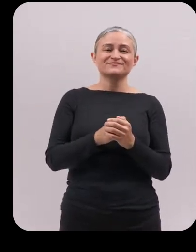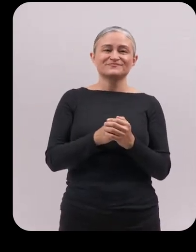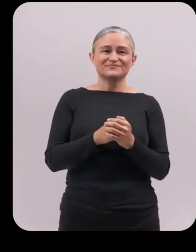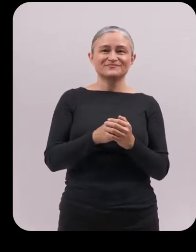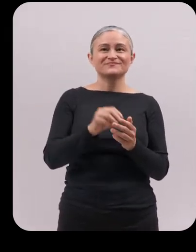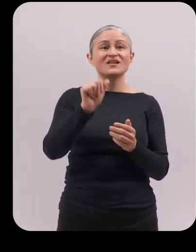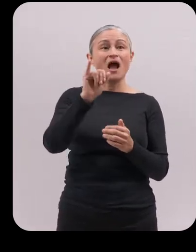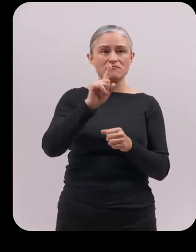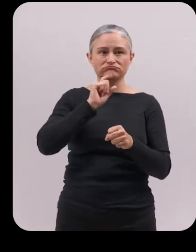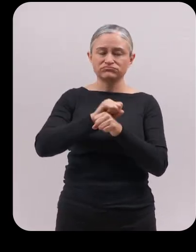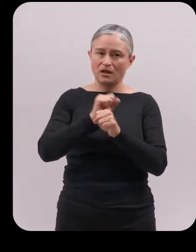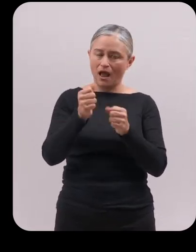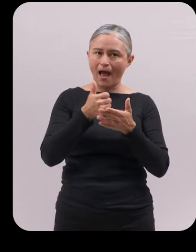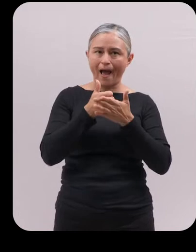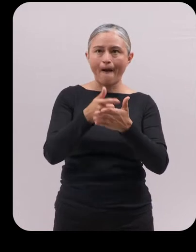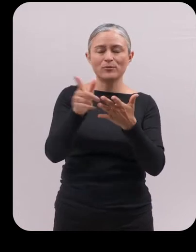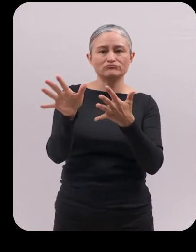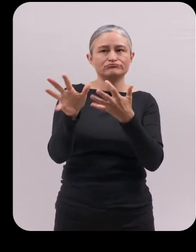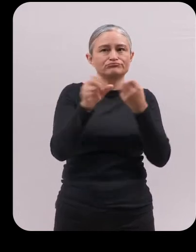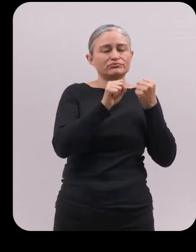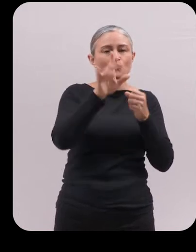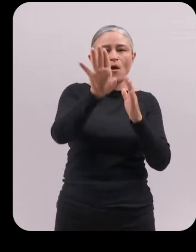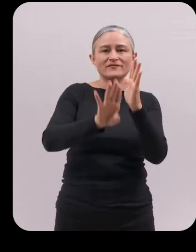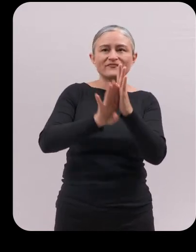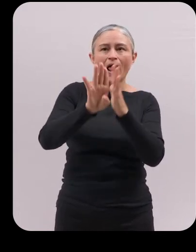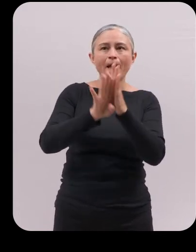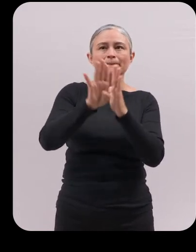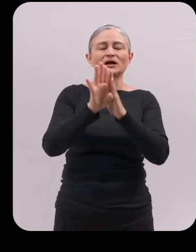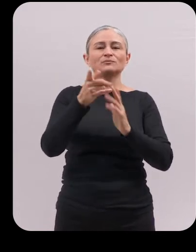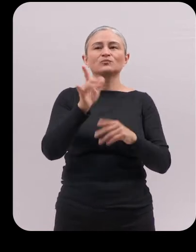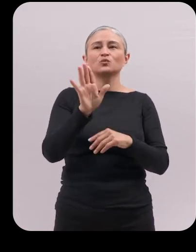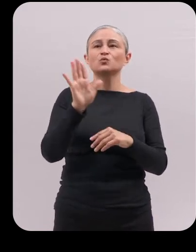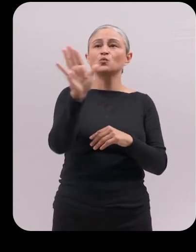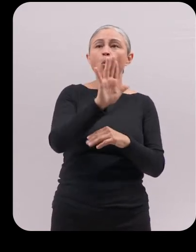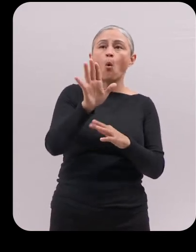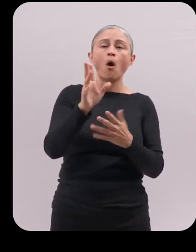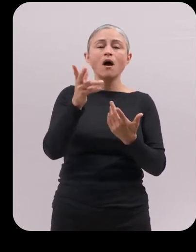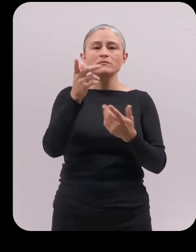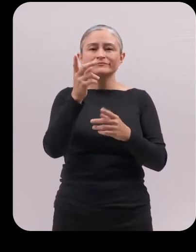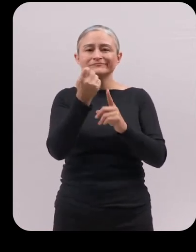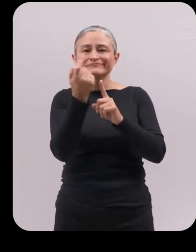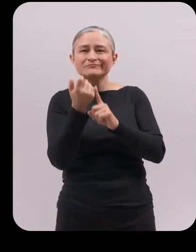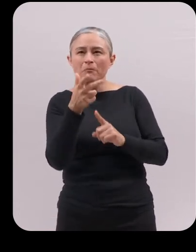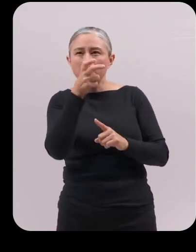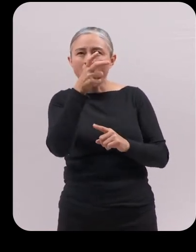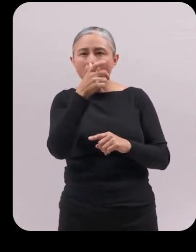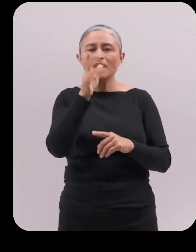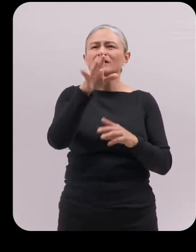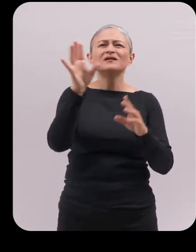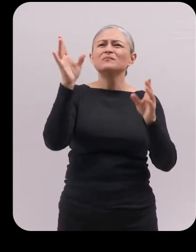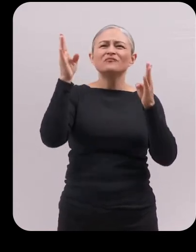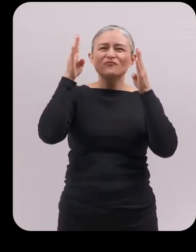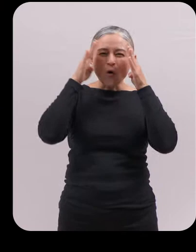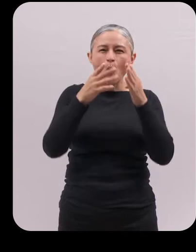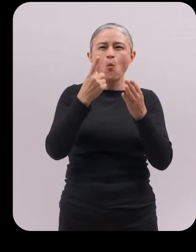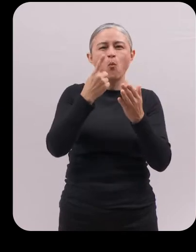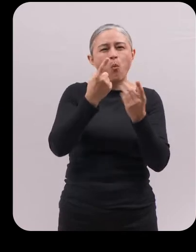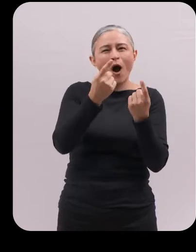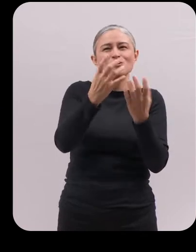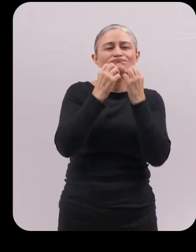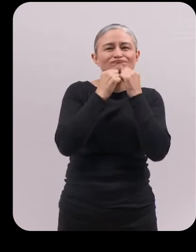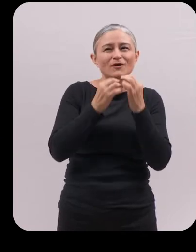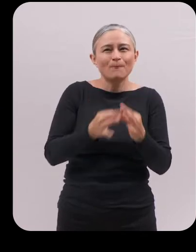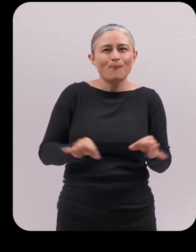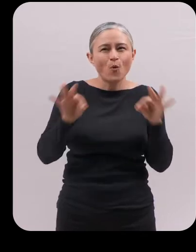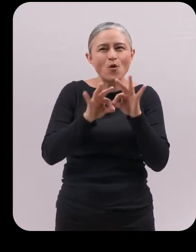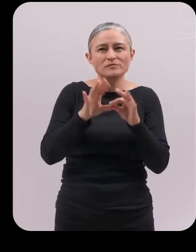AI can speed up web development by taking away so much of the debugging pain, so you can focus on what you care about most. Console Insights in